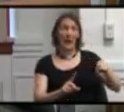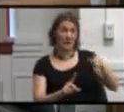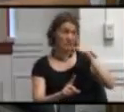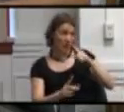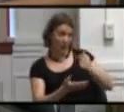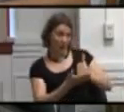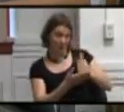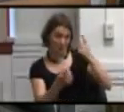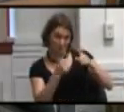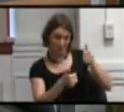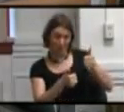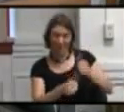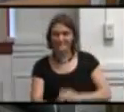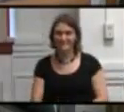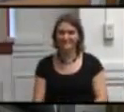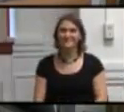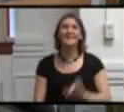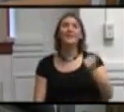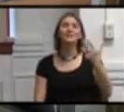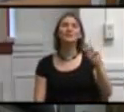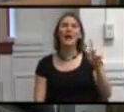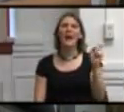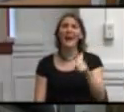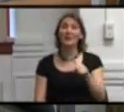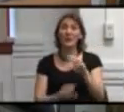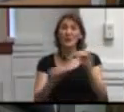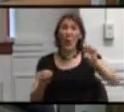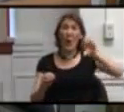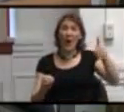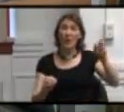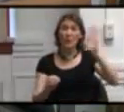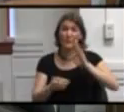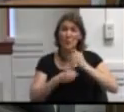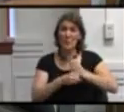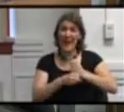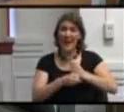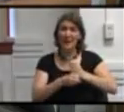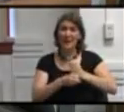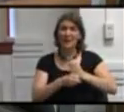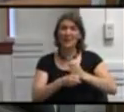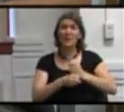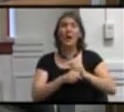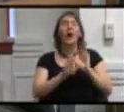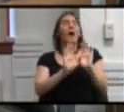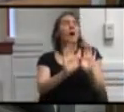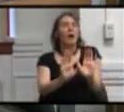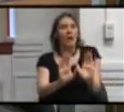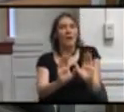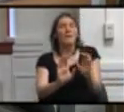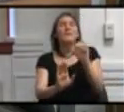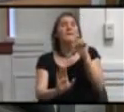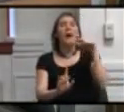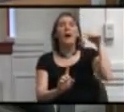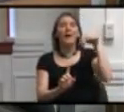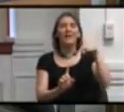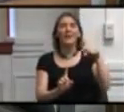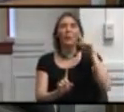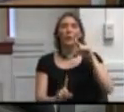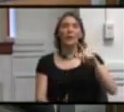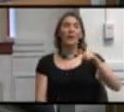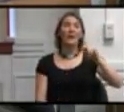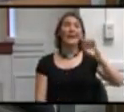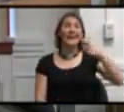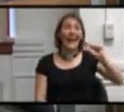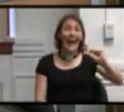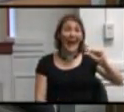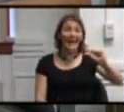the legality there. So but there are no other brewers in No distribution breweries. Okay. Right. So we're also going to be doing kegs